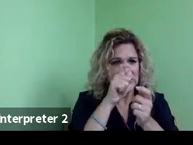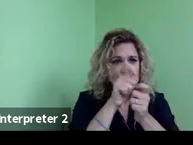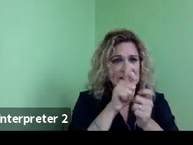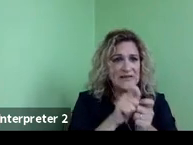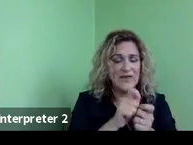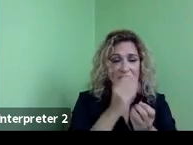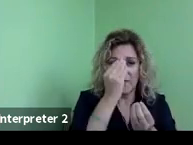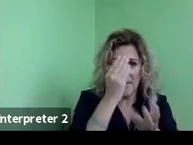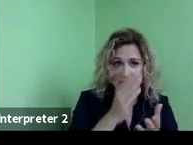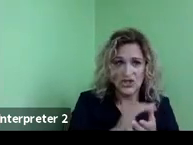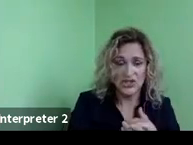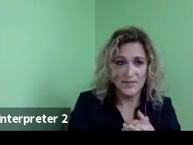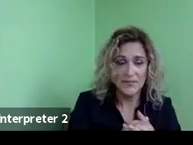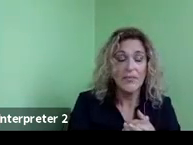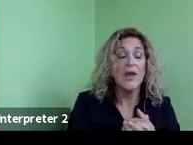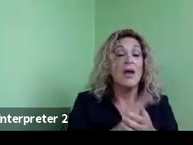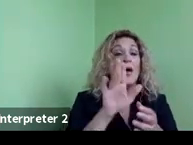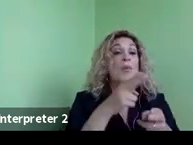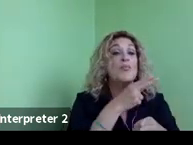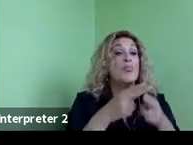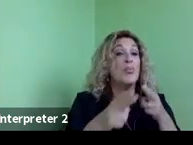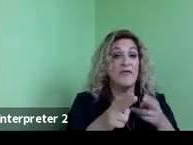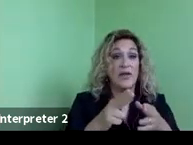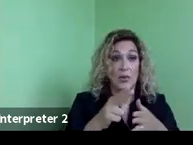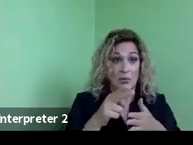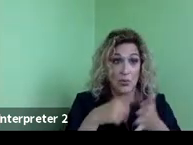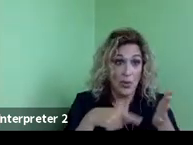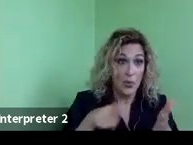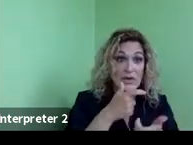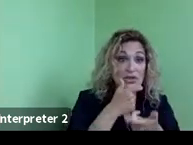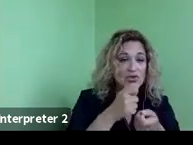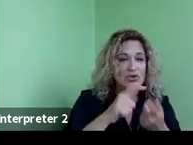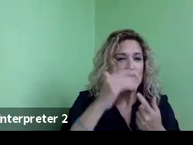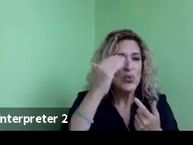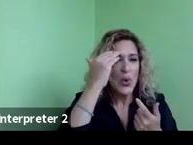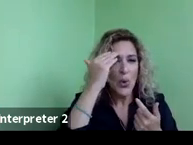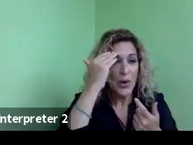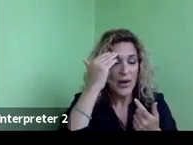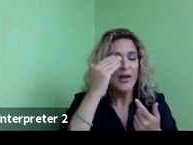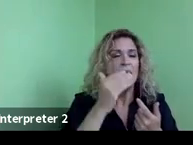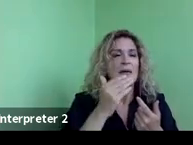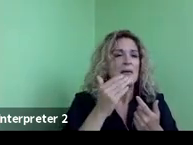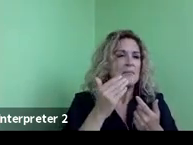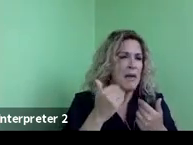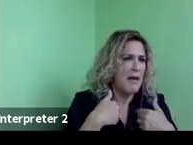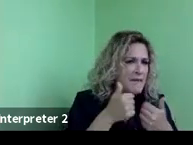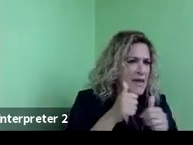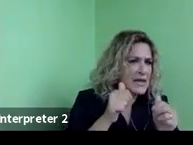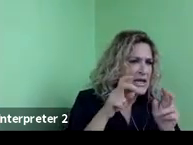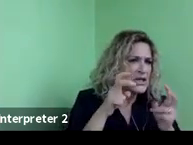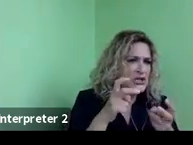briefly, what we're interested in knowing is, you know, have there been issues that you've experienced in terms of getting